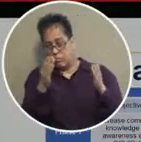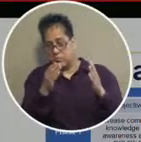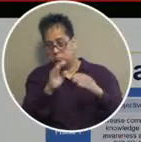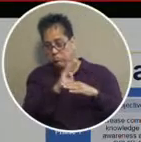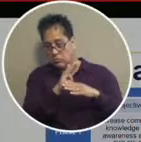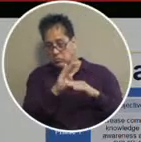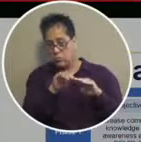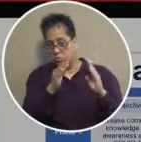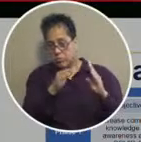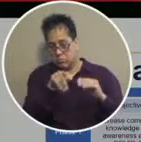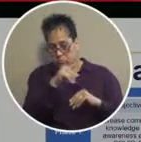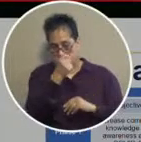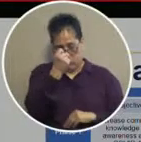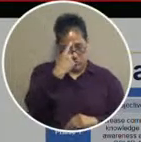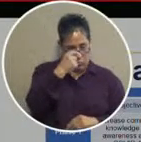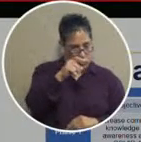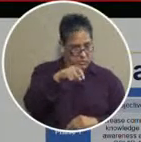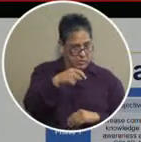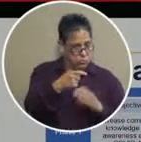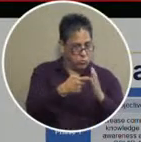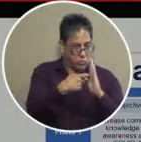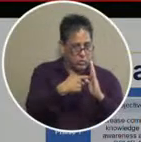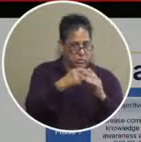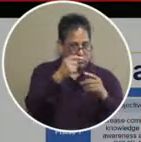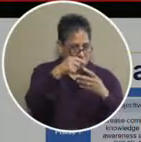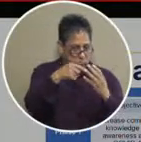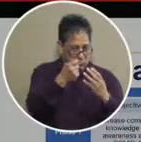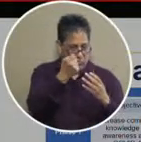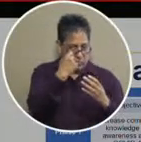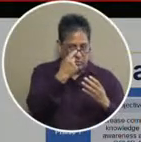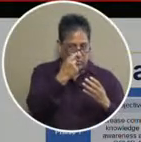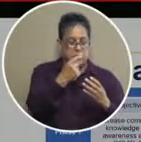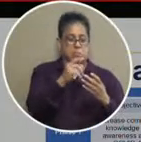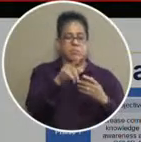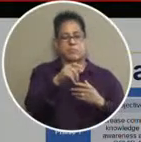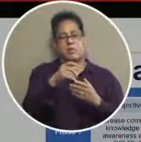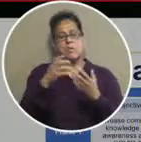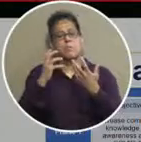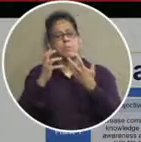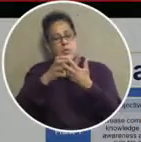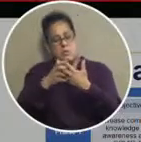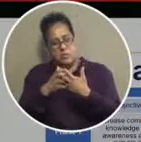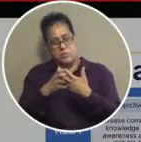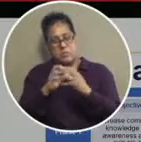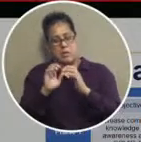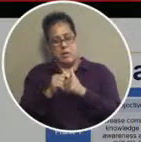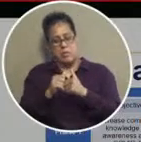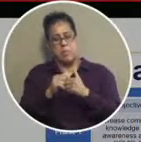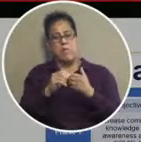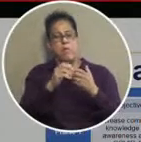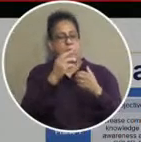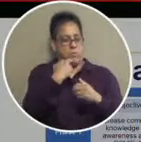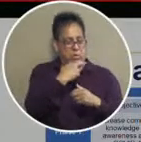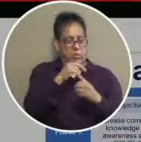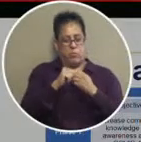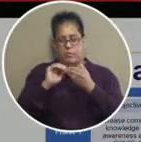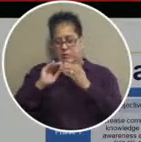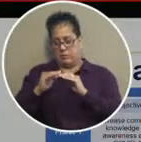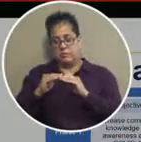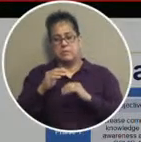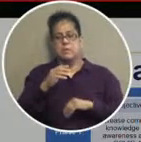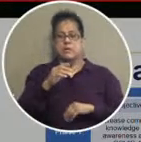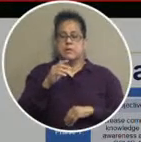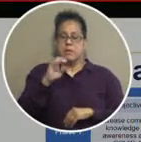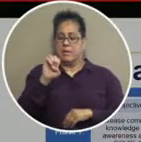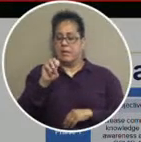that they understand what's needed, what's required. And it is very much a partnership in terms of how we do that. You've heard Emma talk